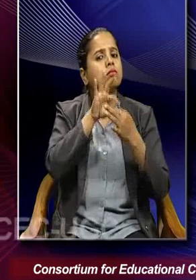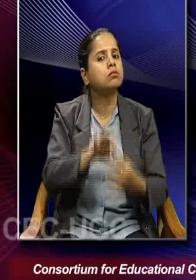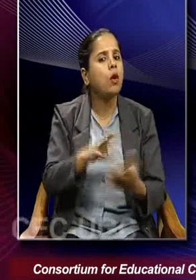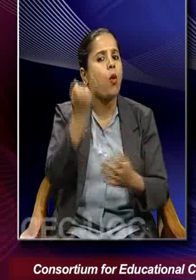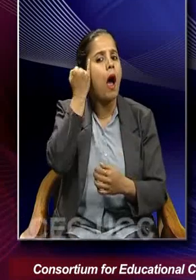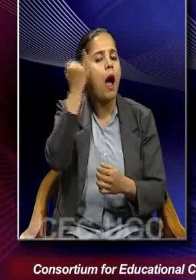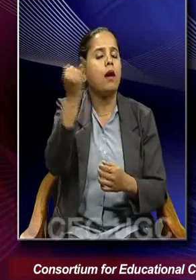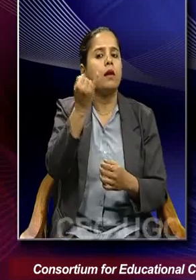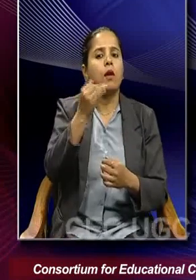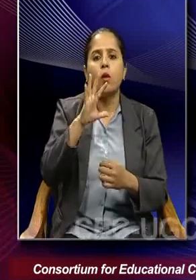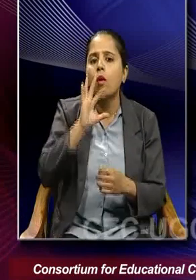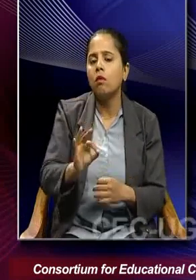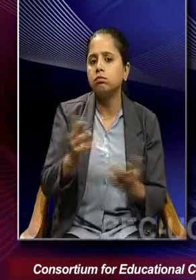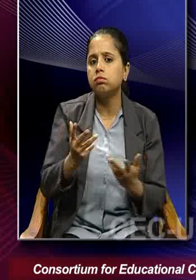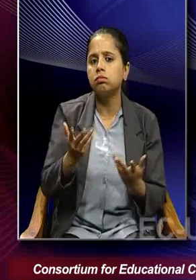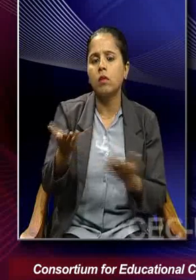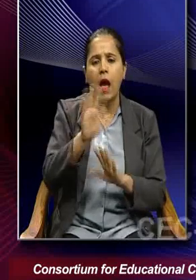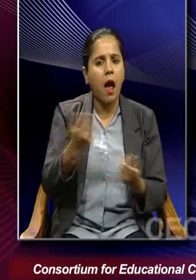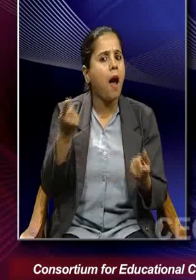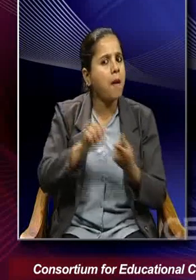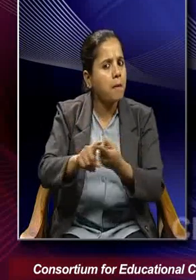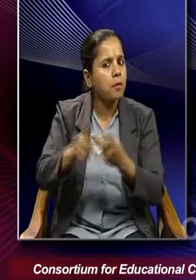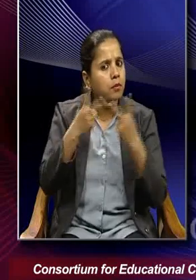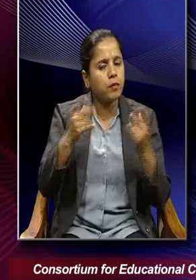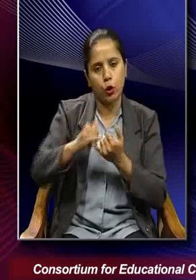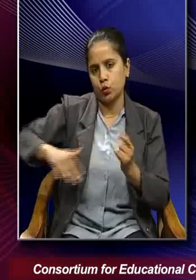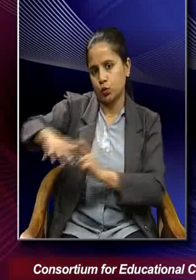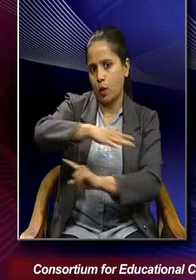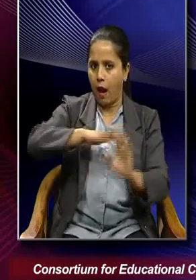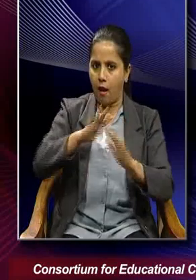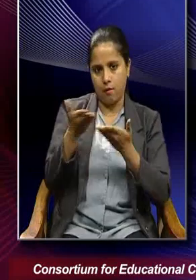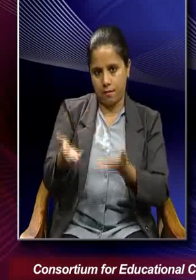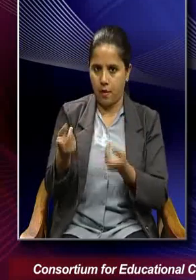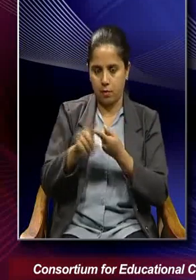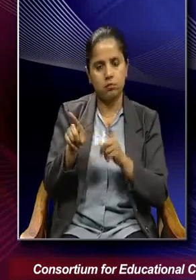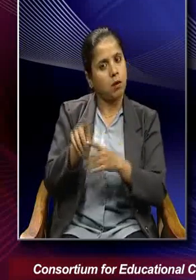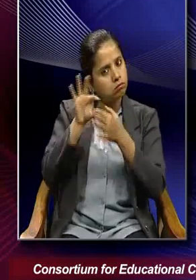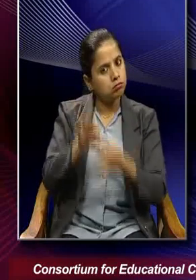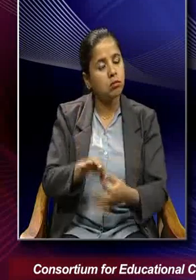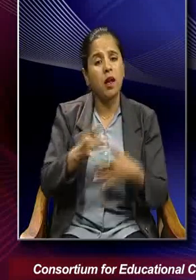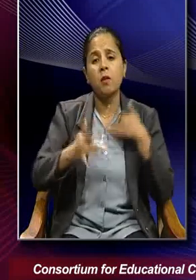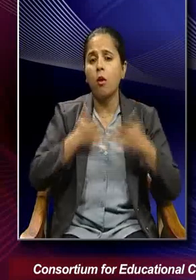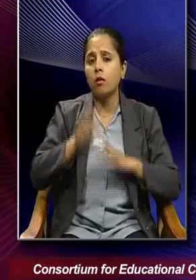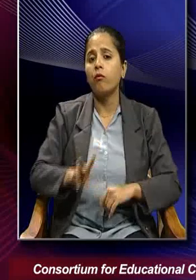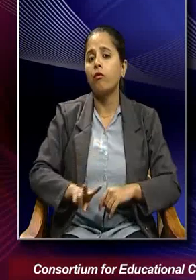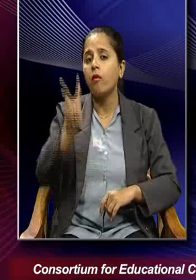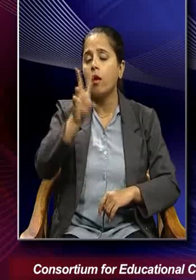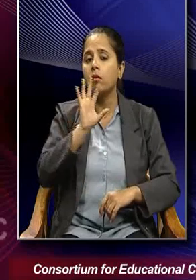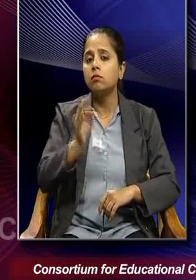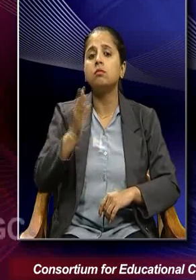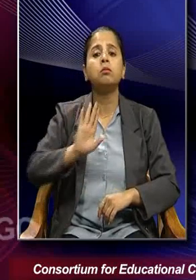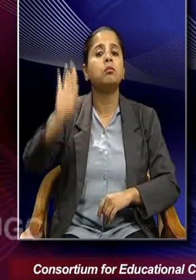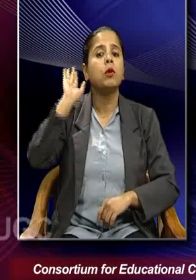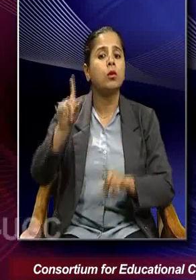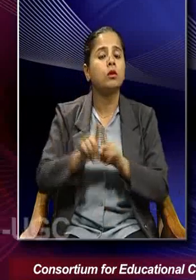of reality, what all is happening in the society, and the kind of emotional value which has been there